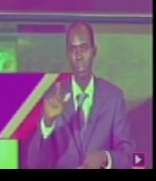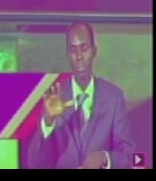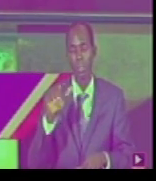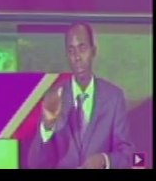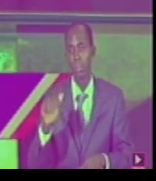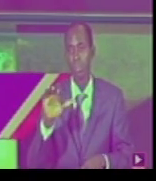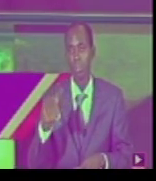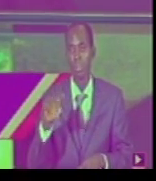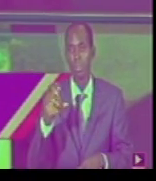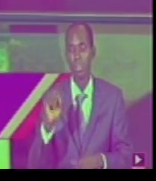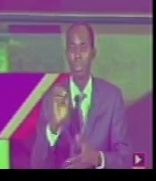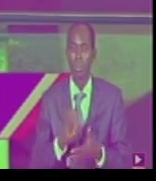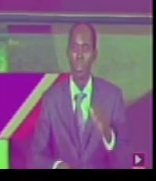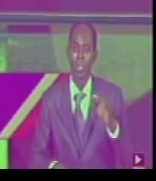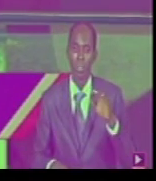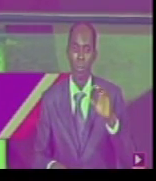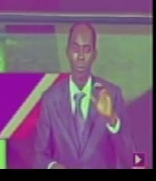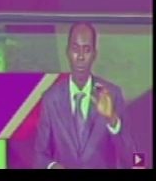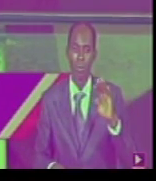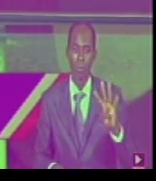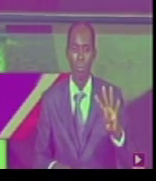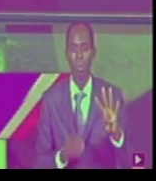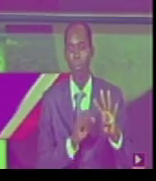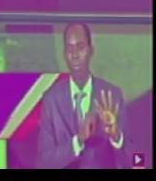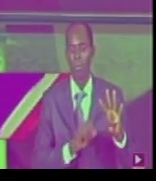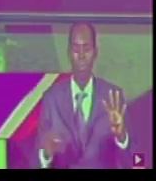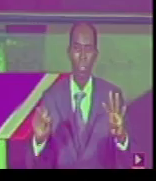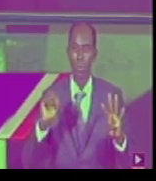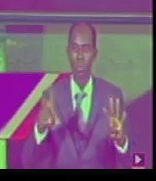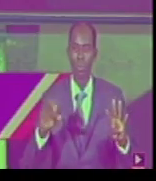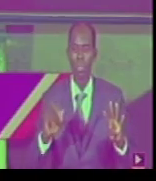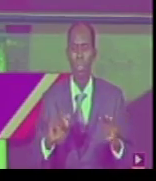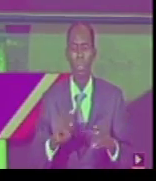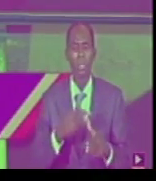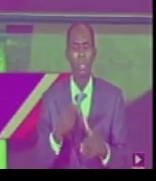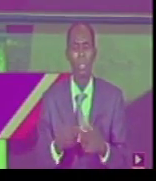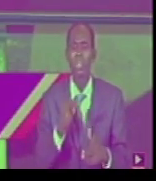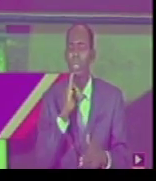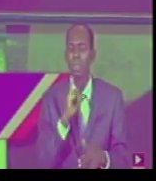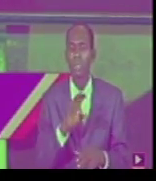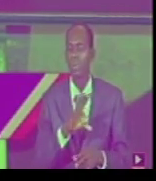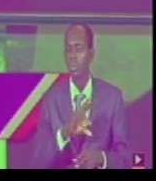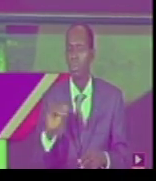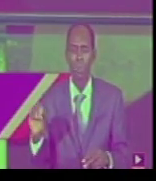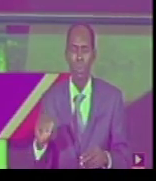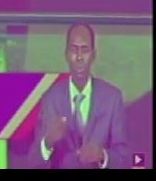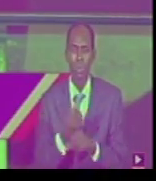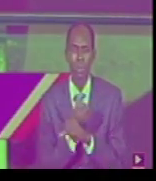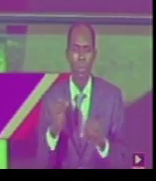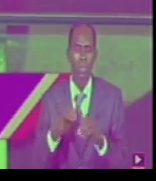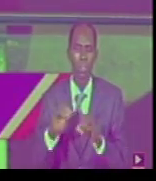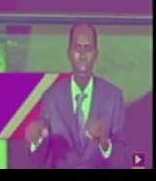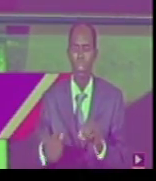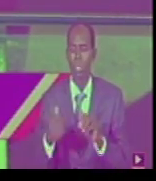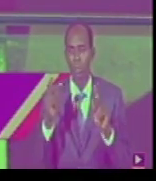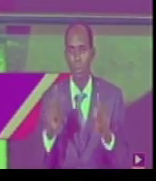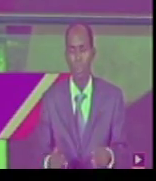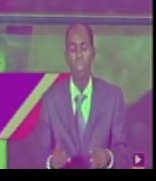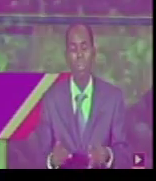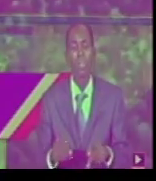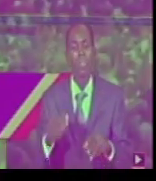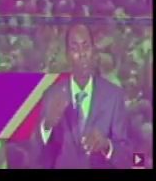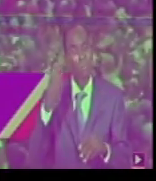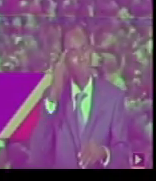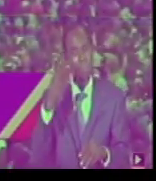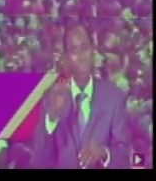Neither is there salvation in any other, for there is none other name under heaven